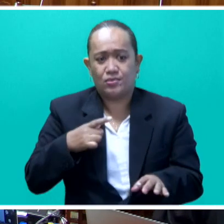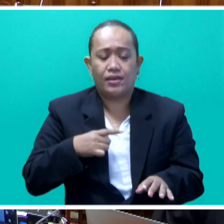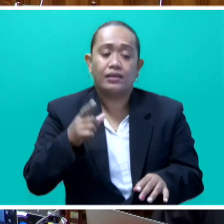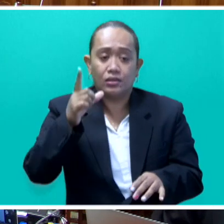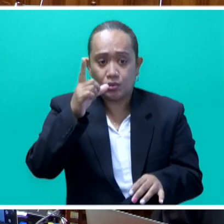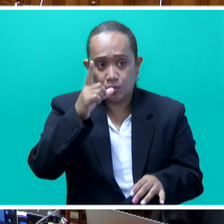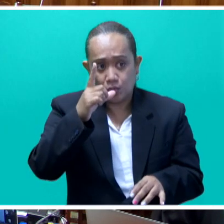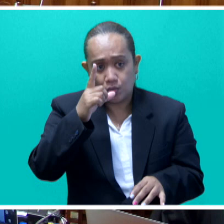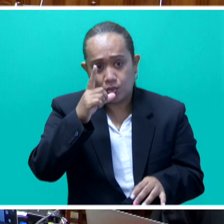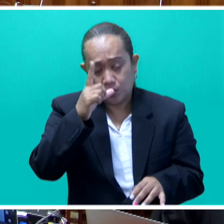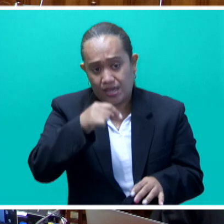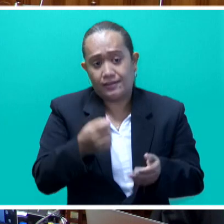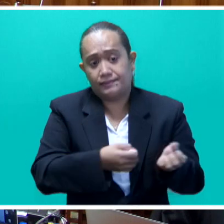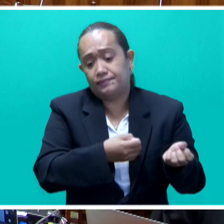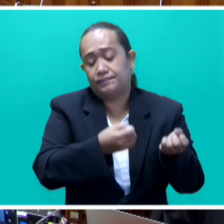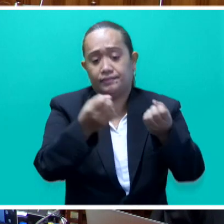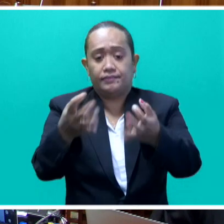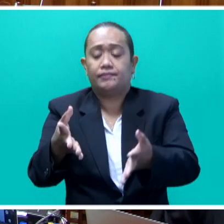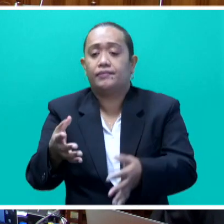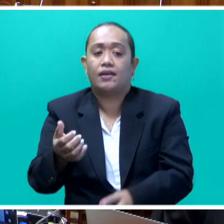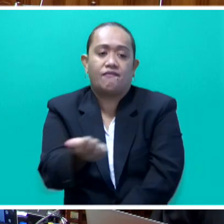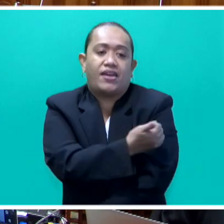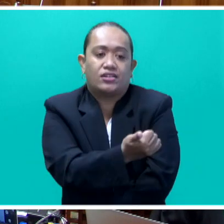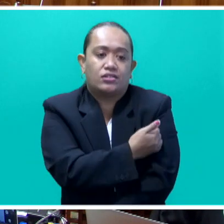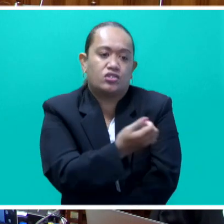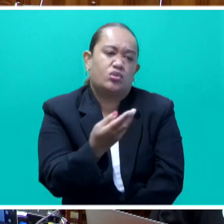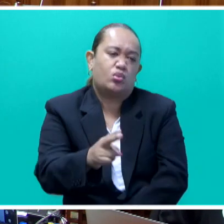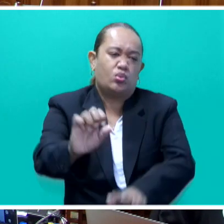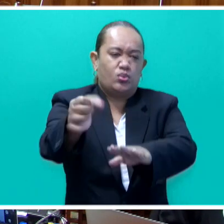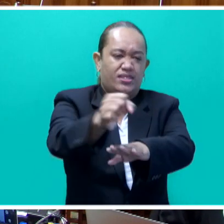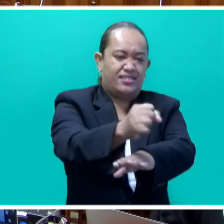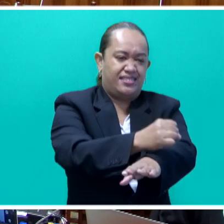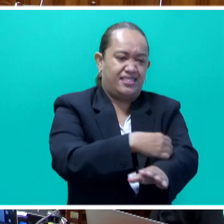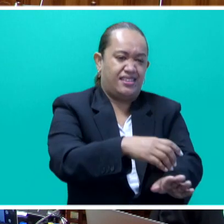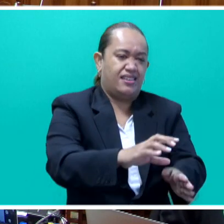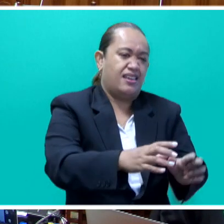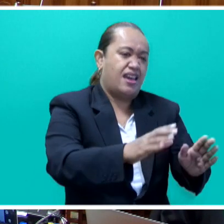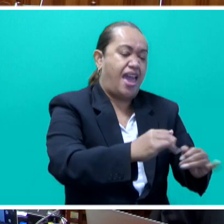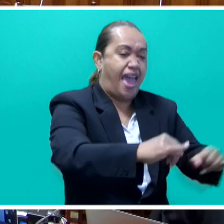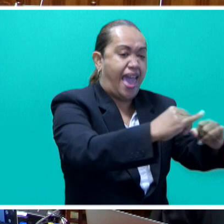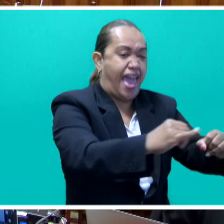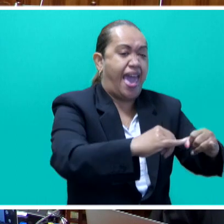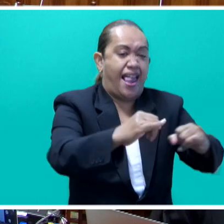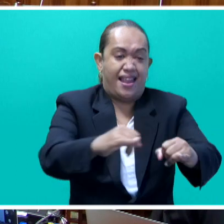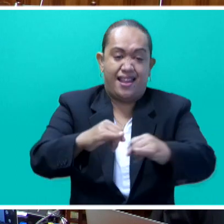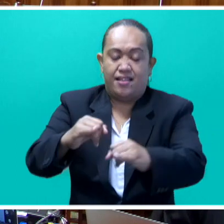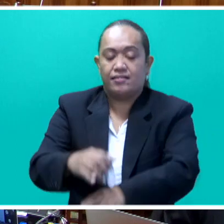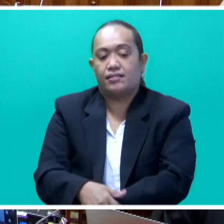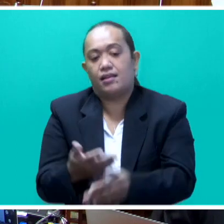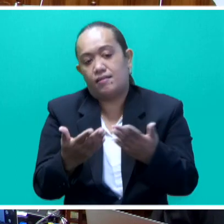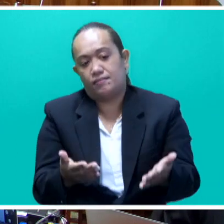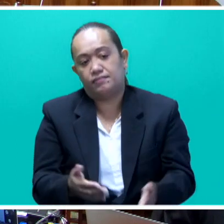delivering vaccines to our maritime islands. Through the government franchise services, vaccines were delivered to Lomaiviti. Mr. Speaker, sir, given